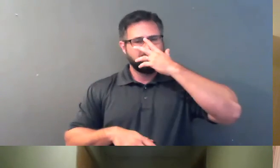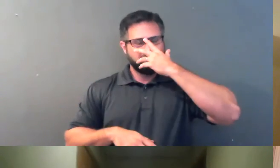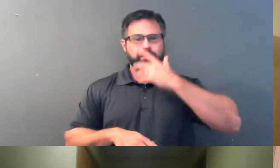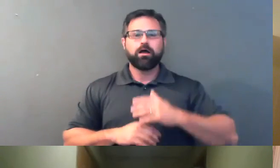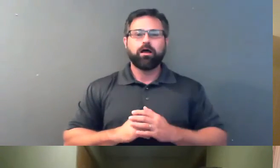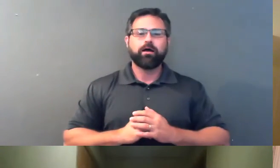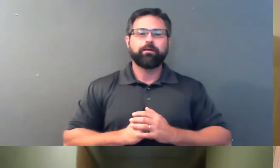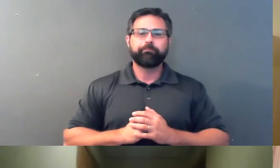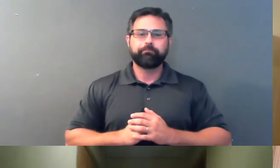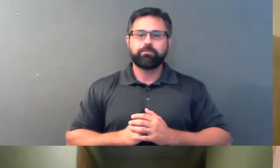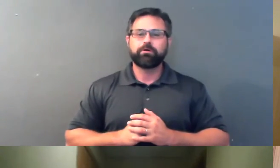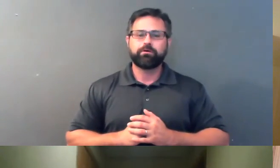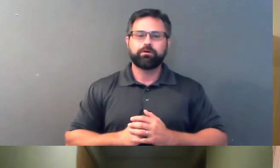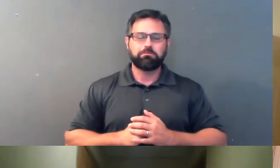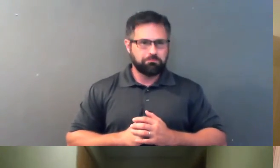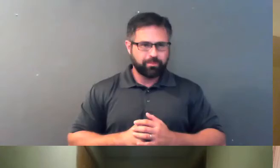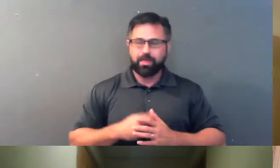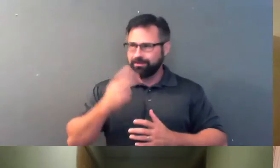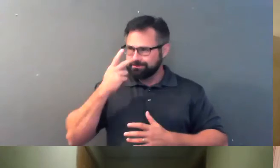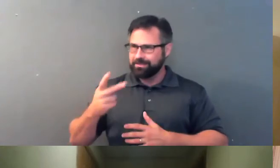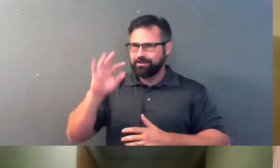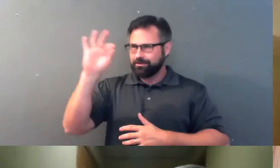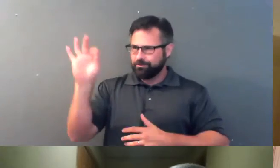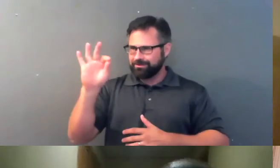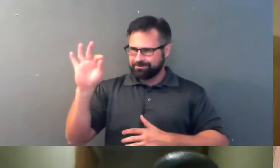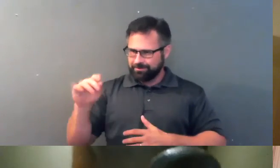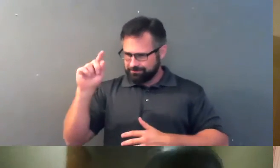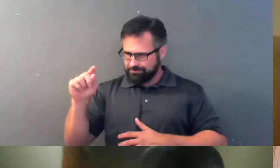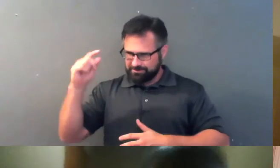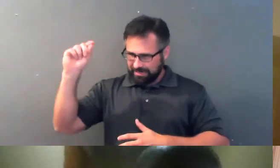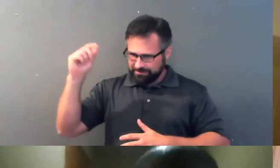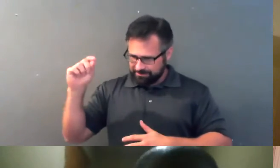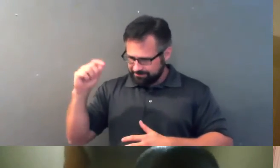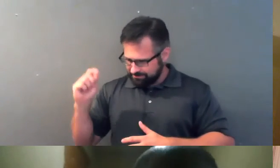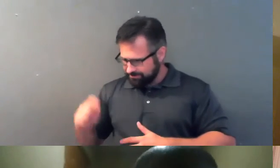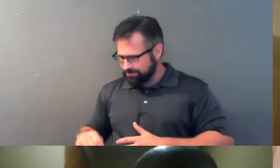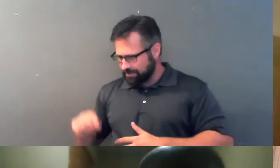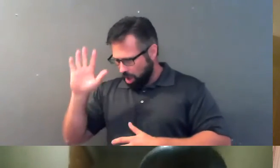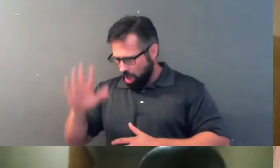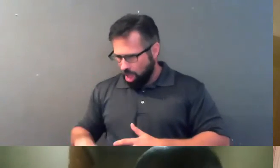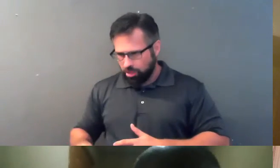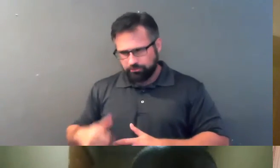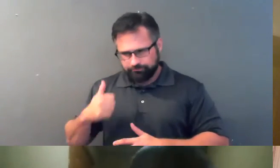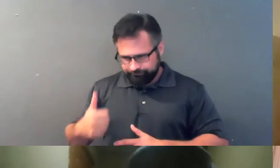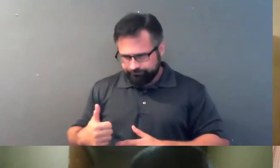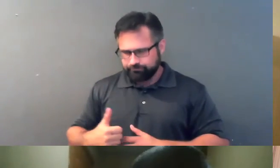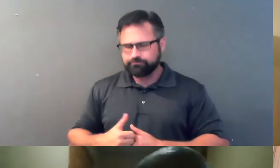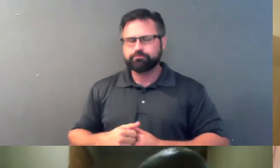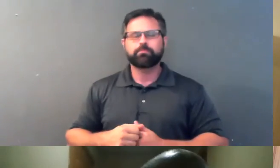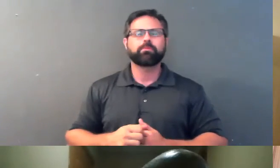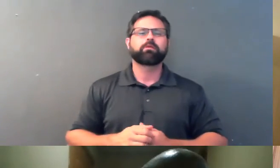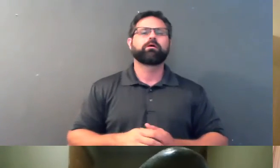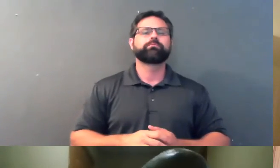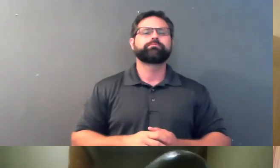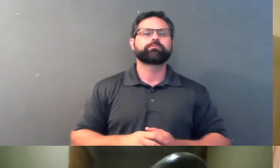did address all of the questions that were posed, and the questions